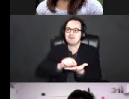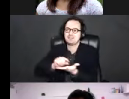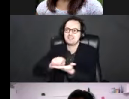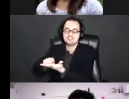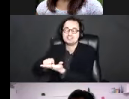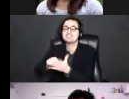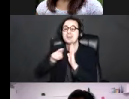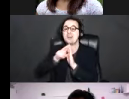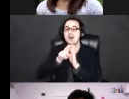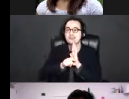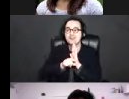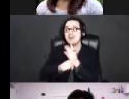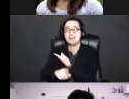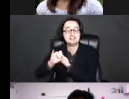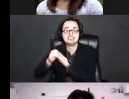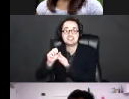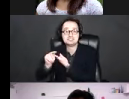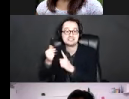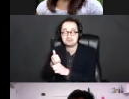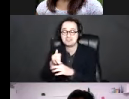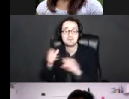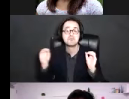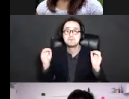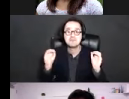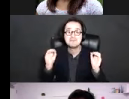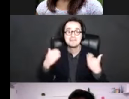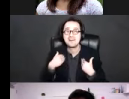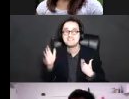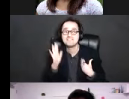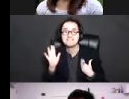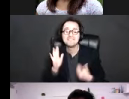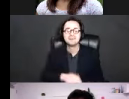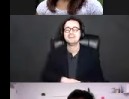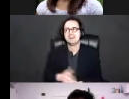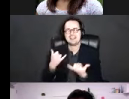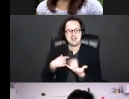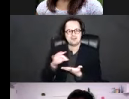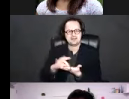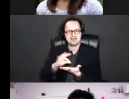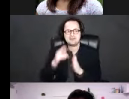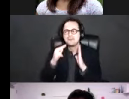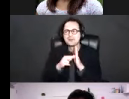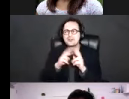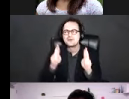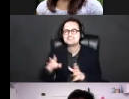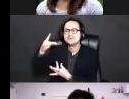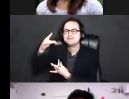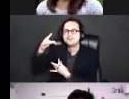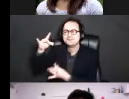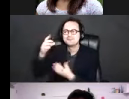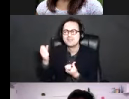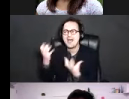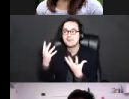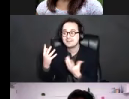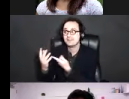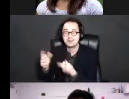case. And here Jason is. But now I think I was also counting or looking at your resume and looking at how many you had when you